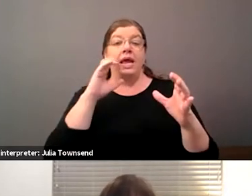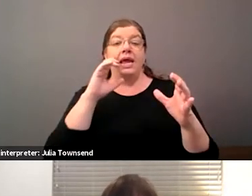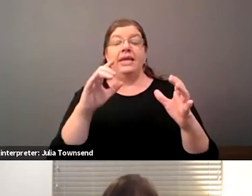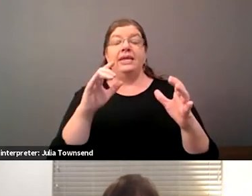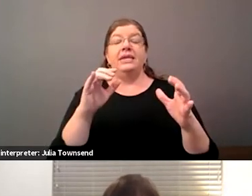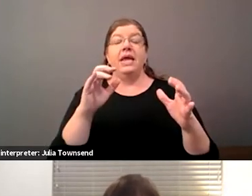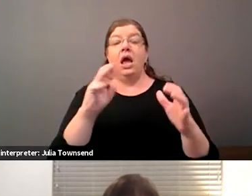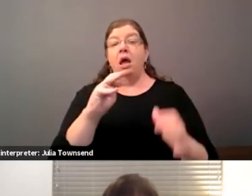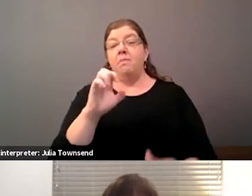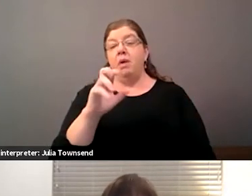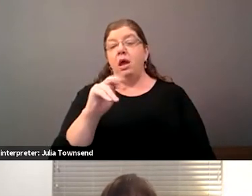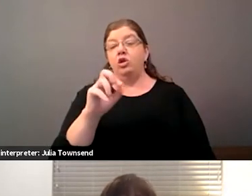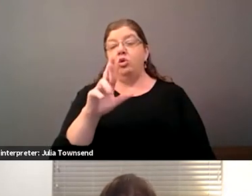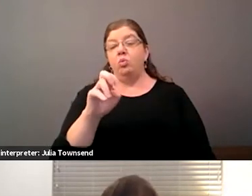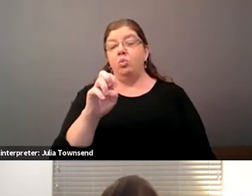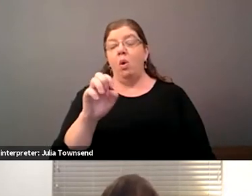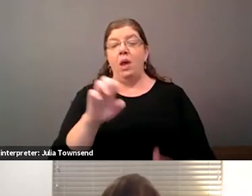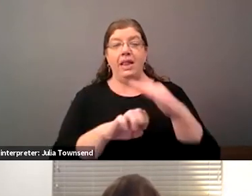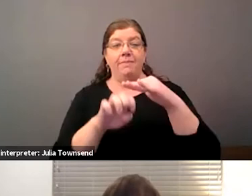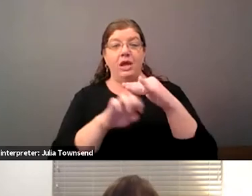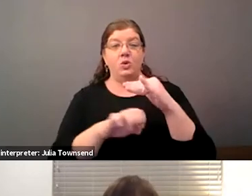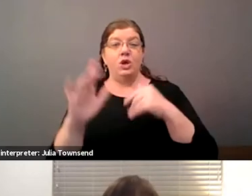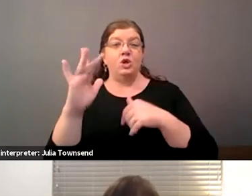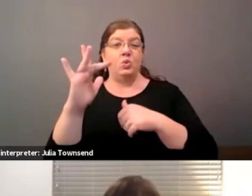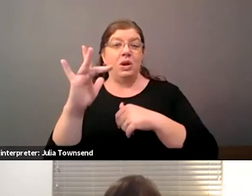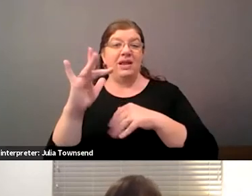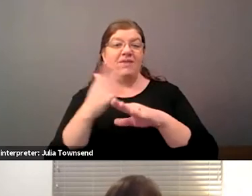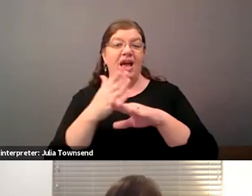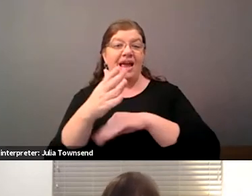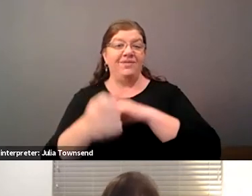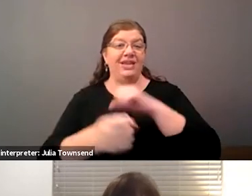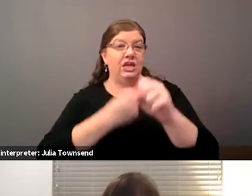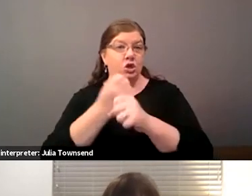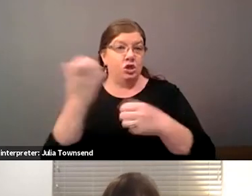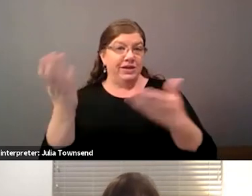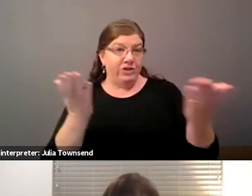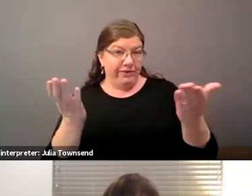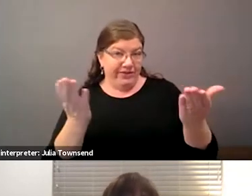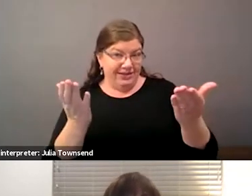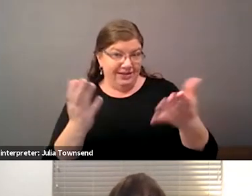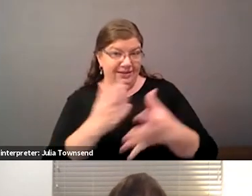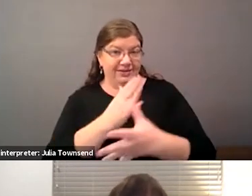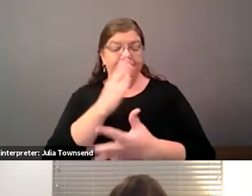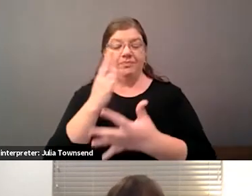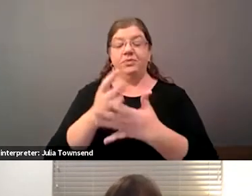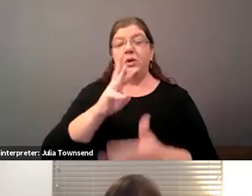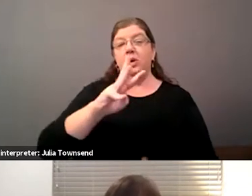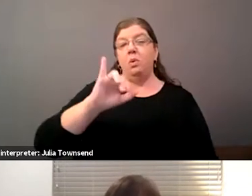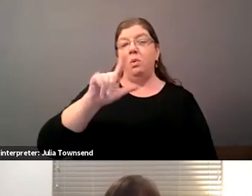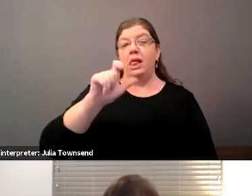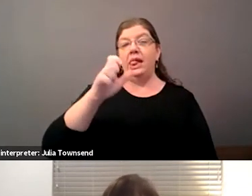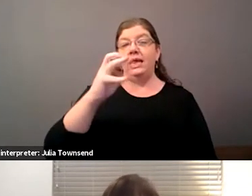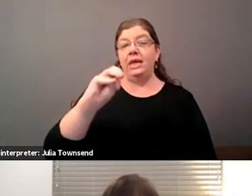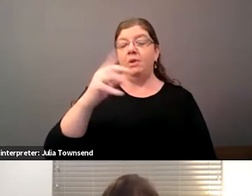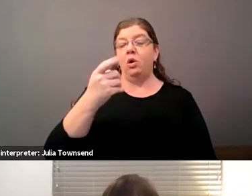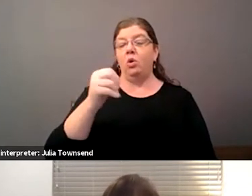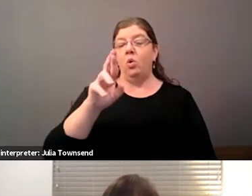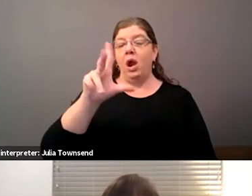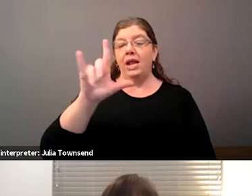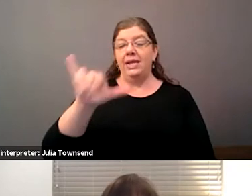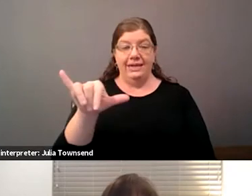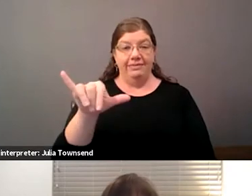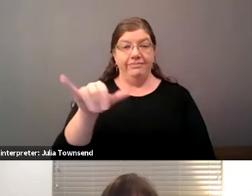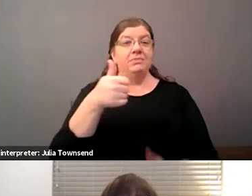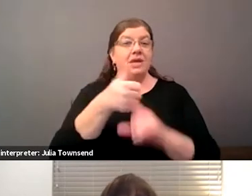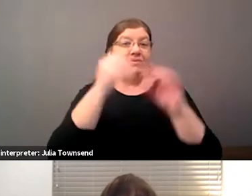teacher at monroe elementary with 25 plus years of service william gourley also a